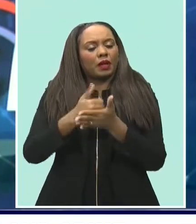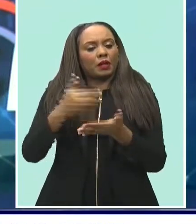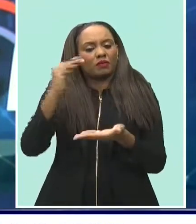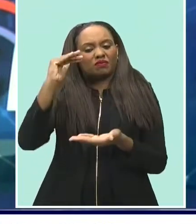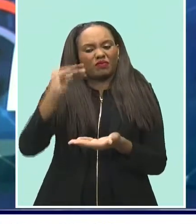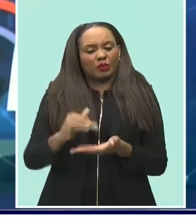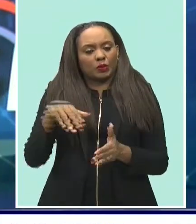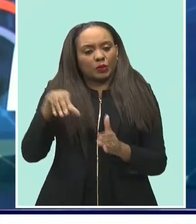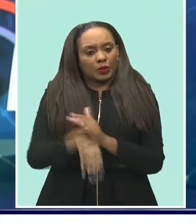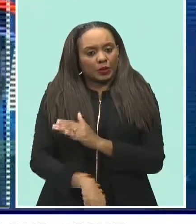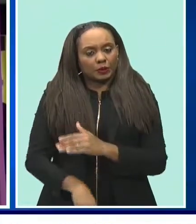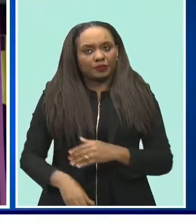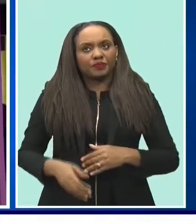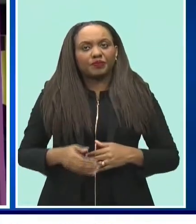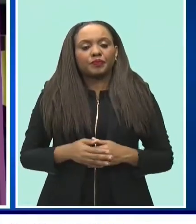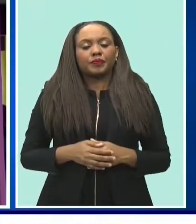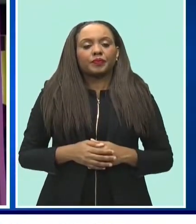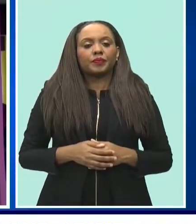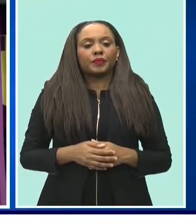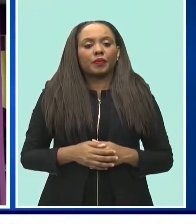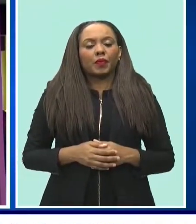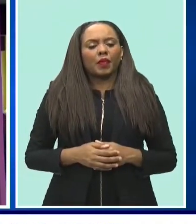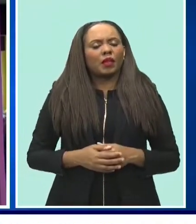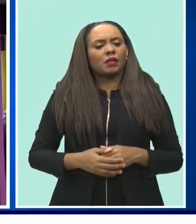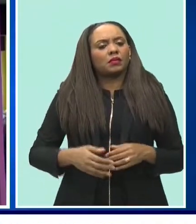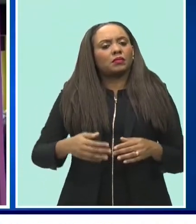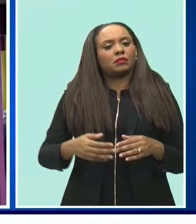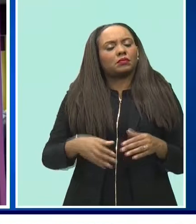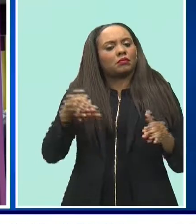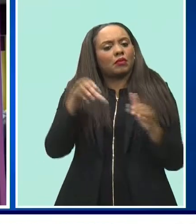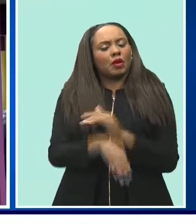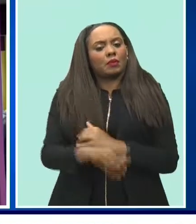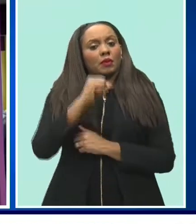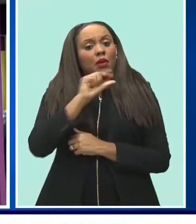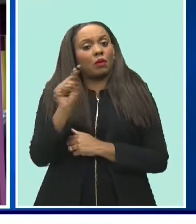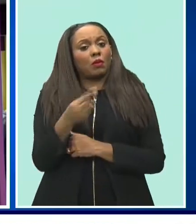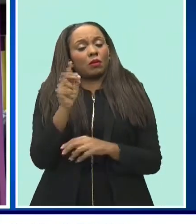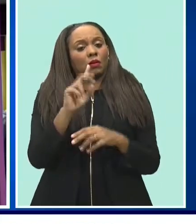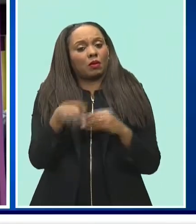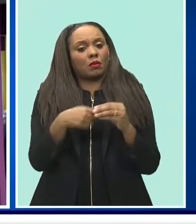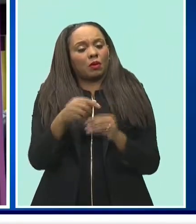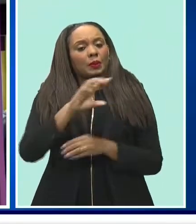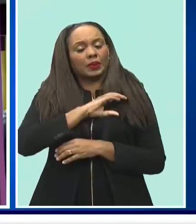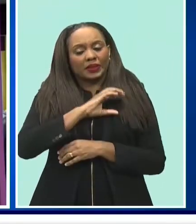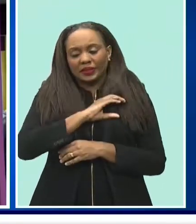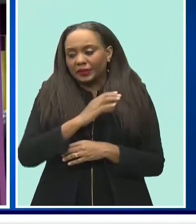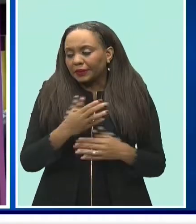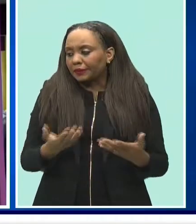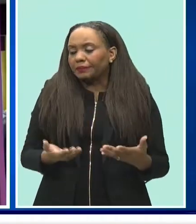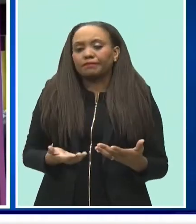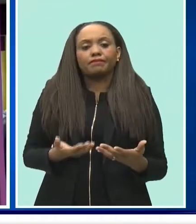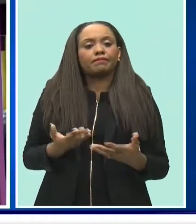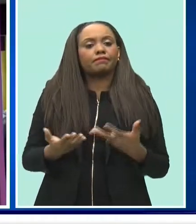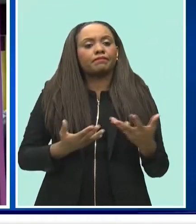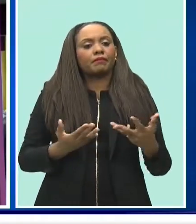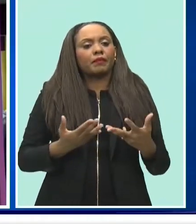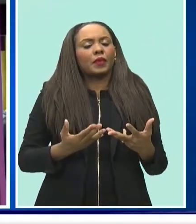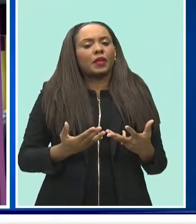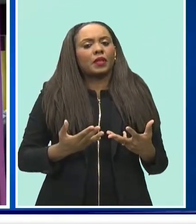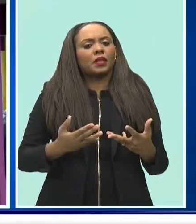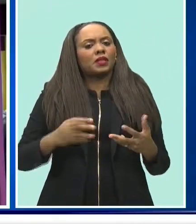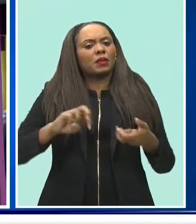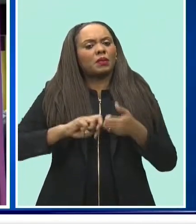done. This is not just a policing issue. The crime that we are seeing is also a societal